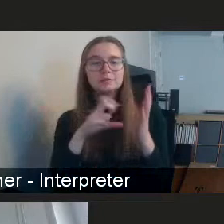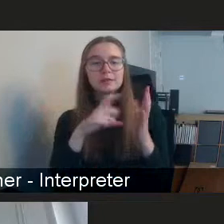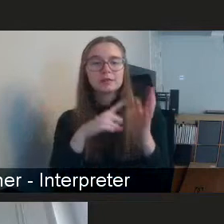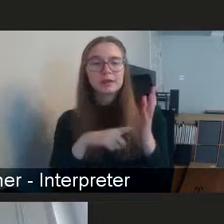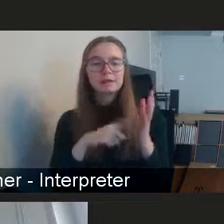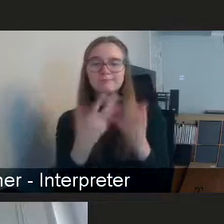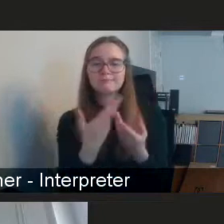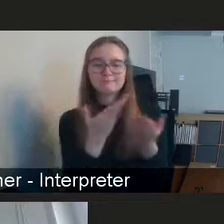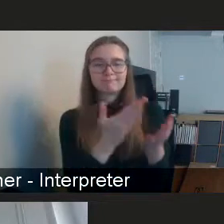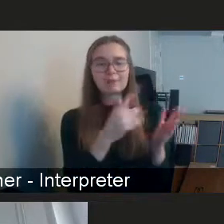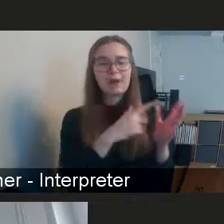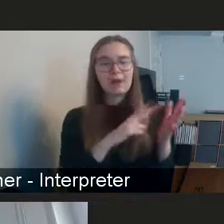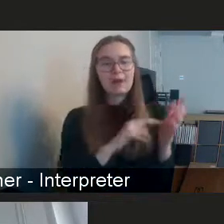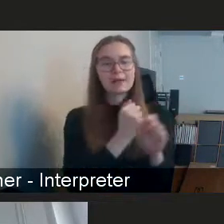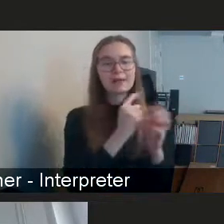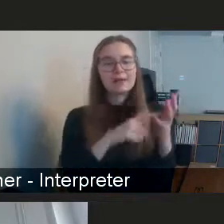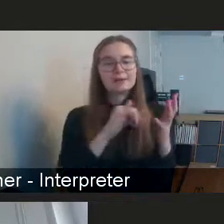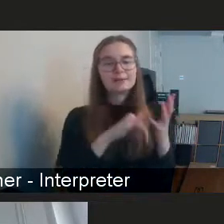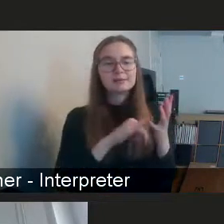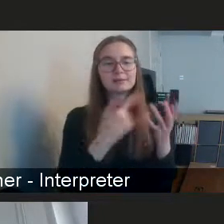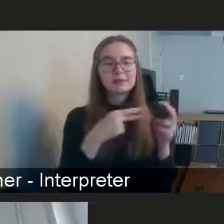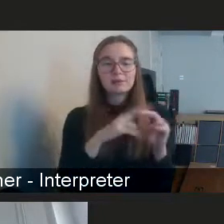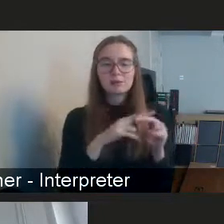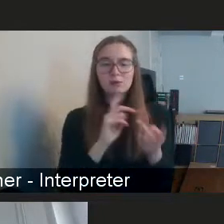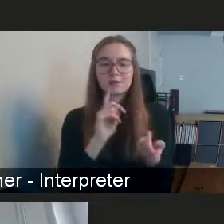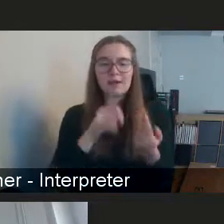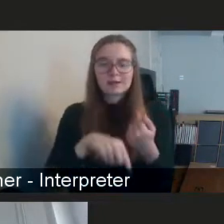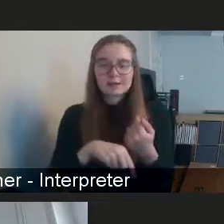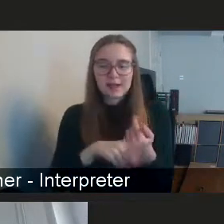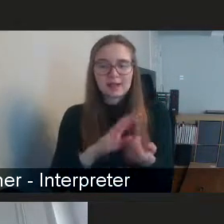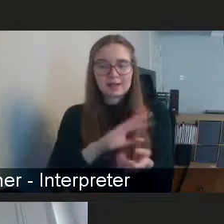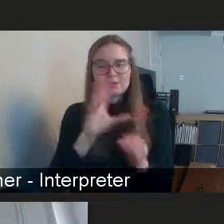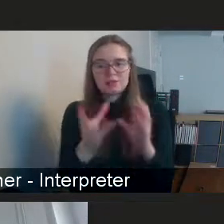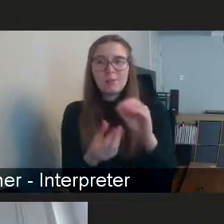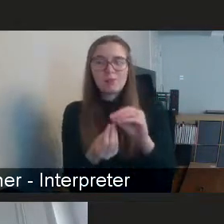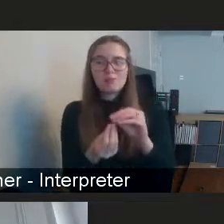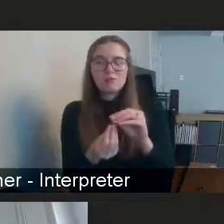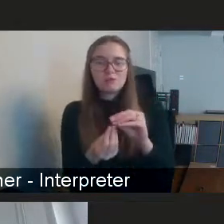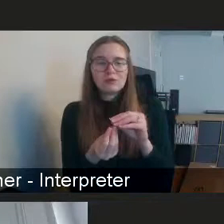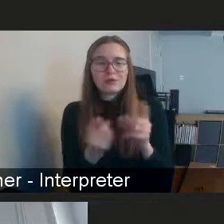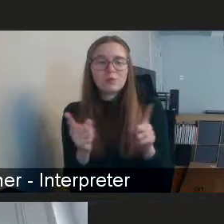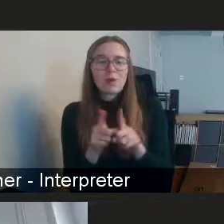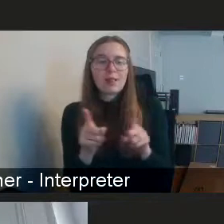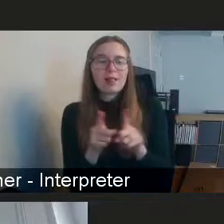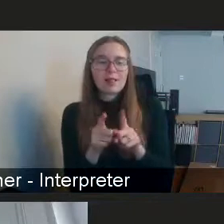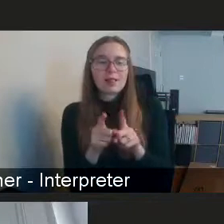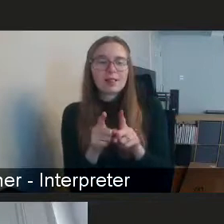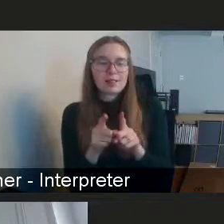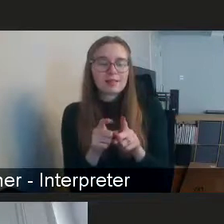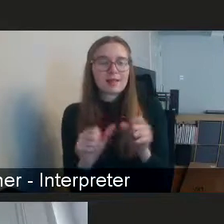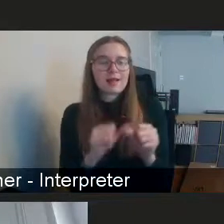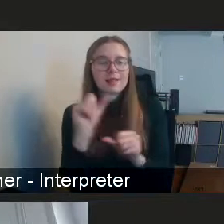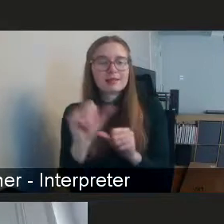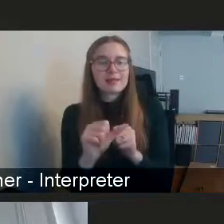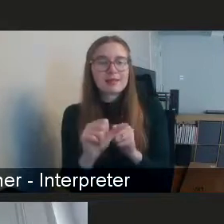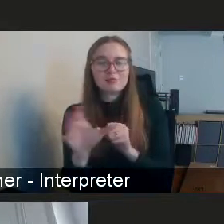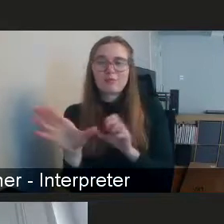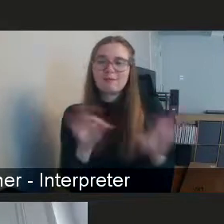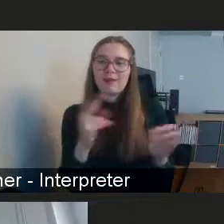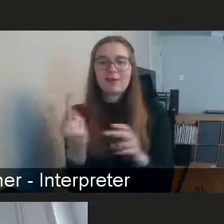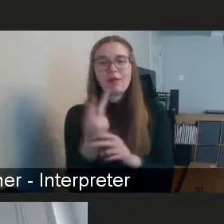Angus. But Angus, if you can make any closing comments in response to the question as well, and then I will invite the other speakers